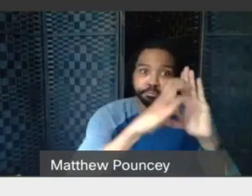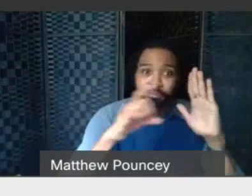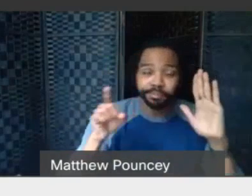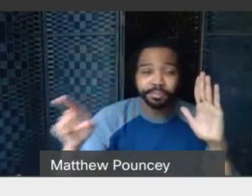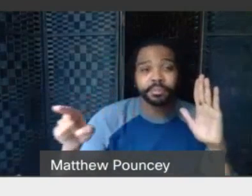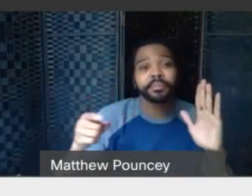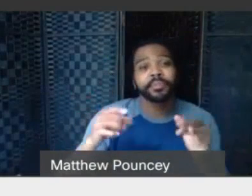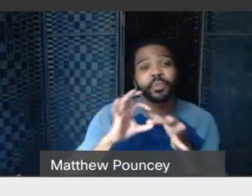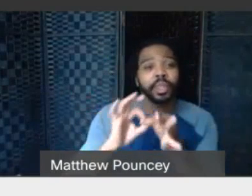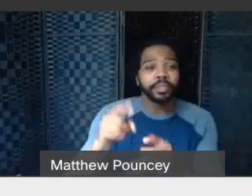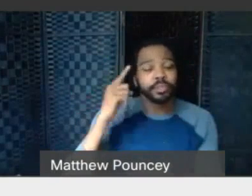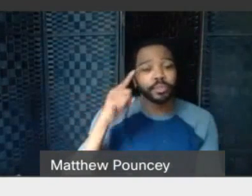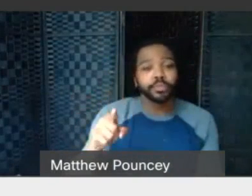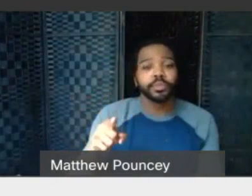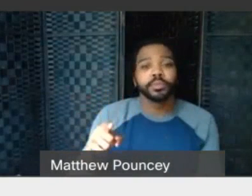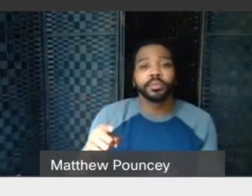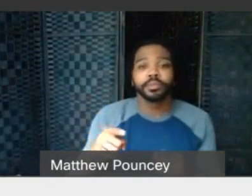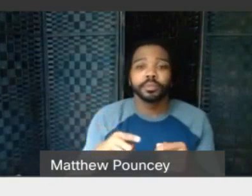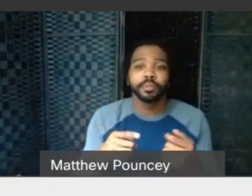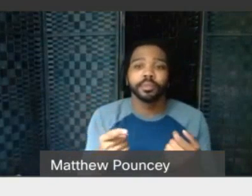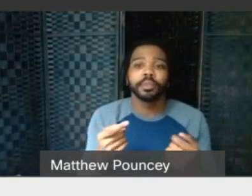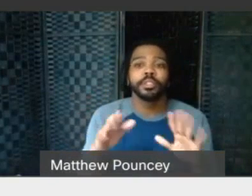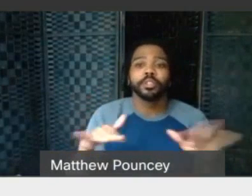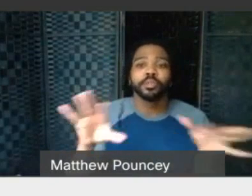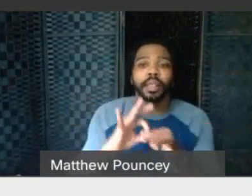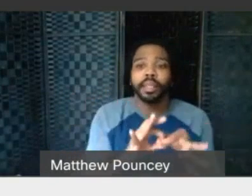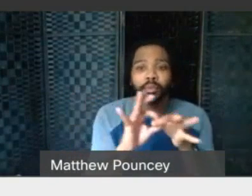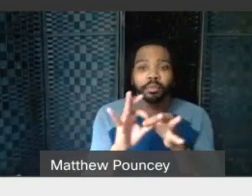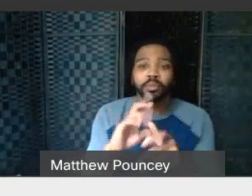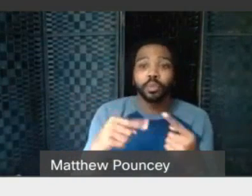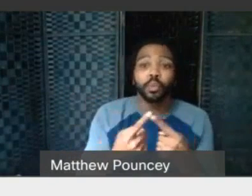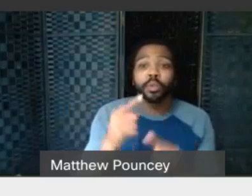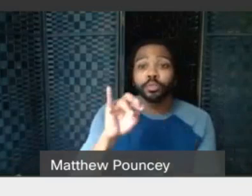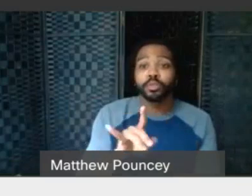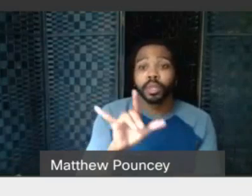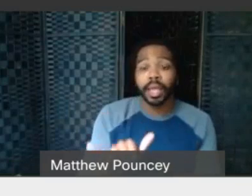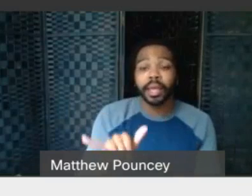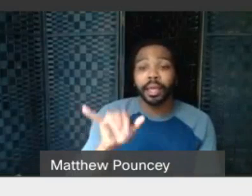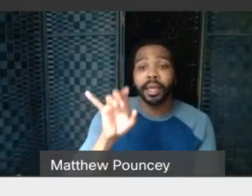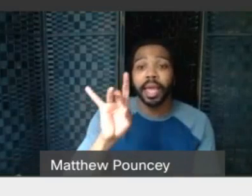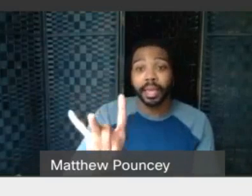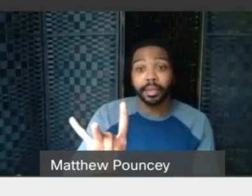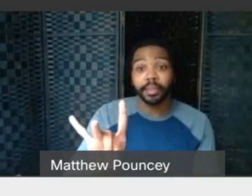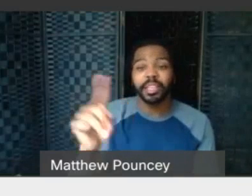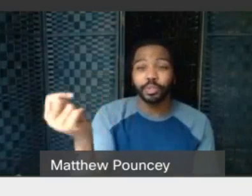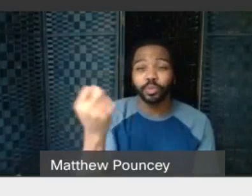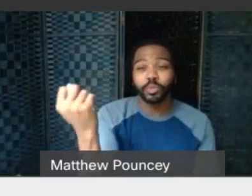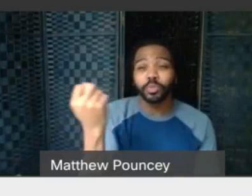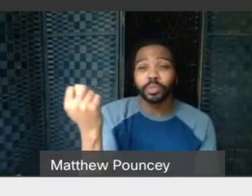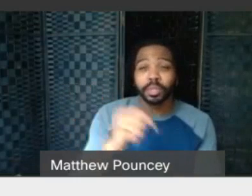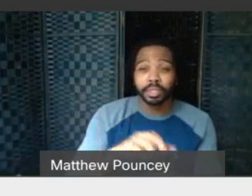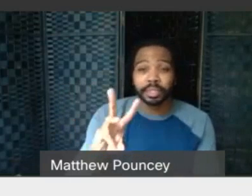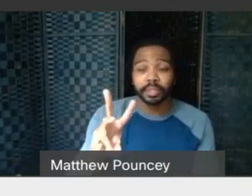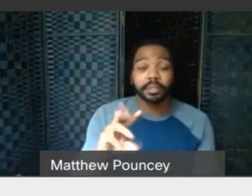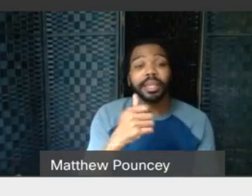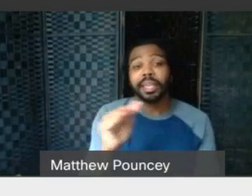with Children's National Medical Center on Tuesday, June the 8th at 6 p.m. for any athletes and